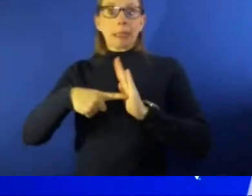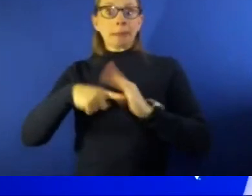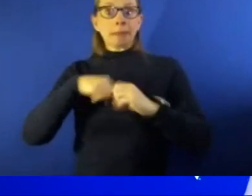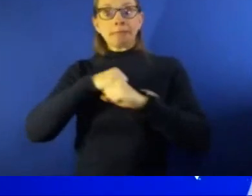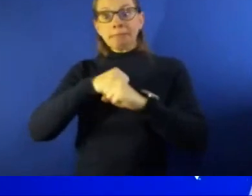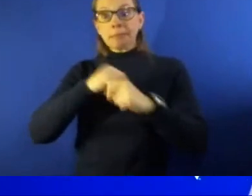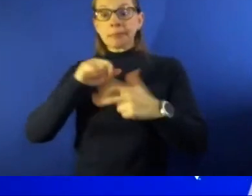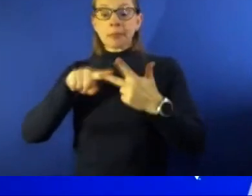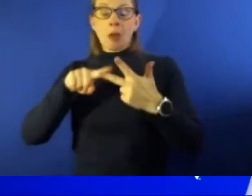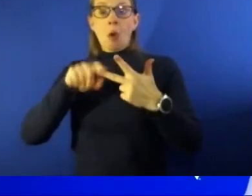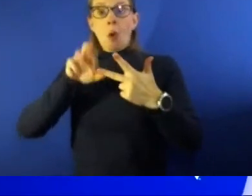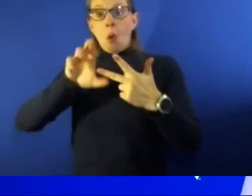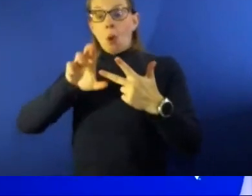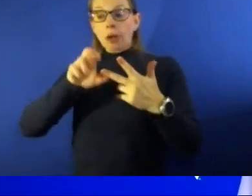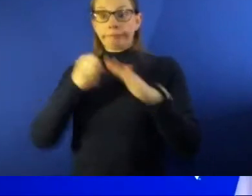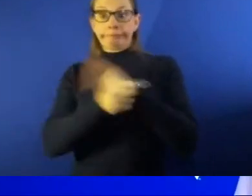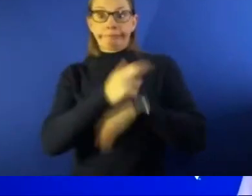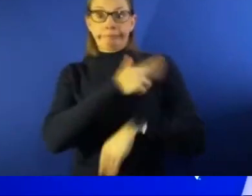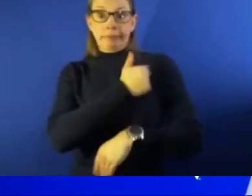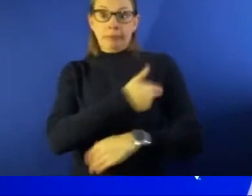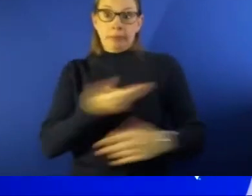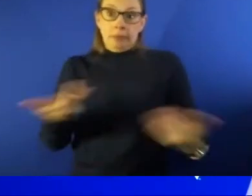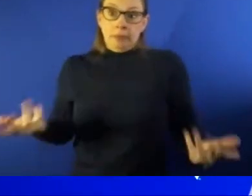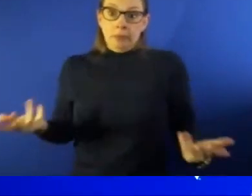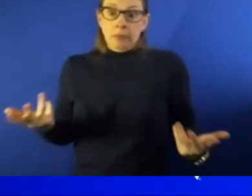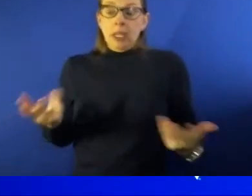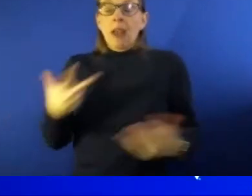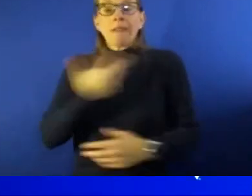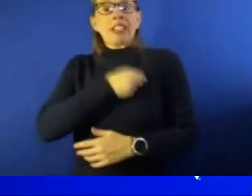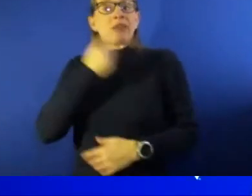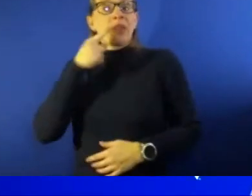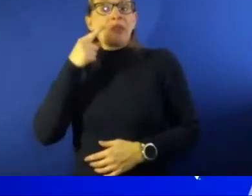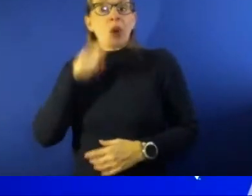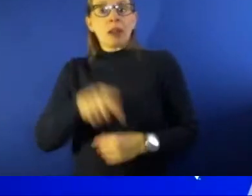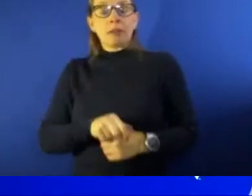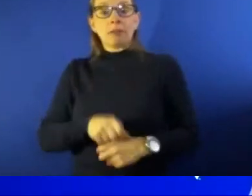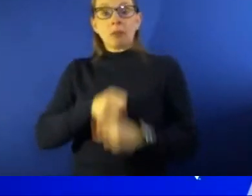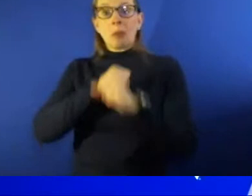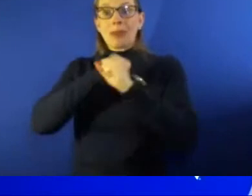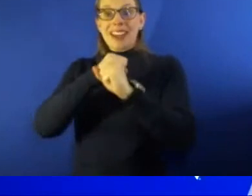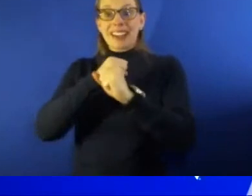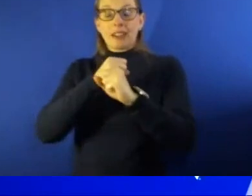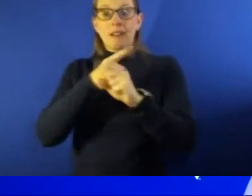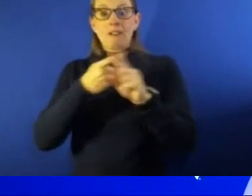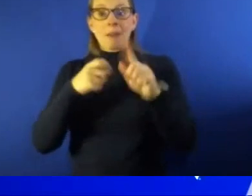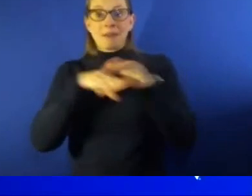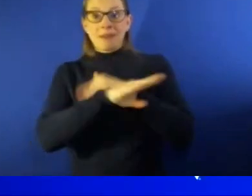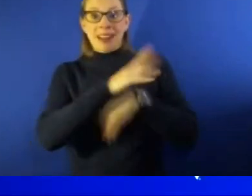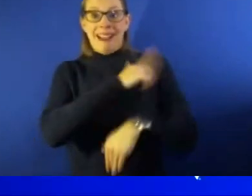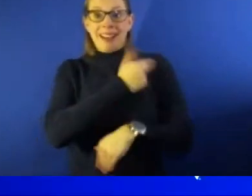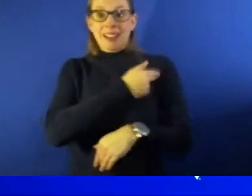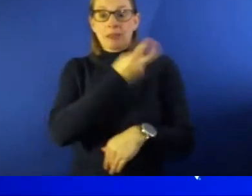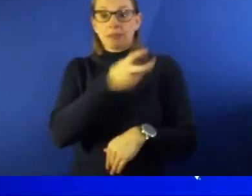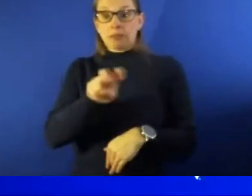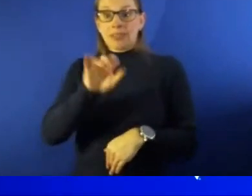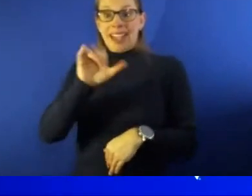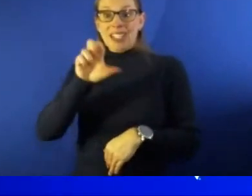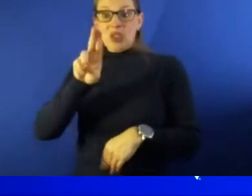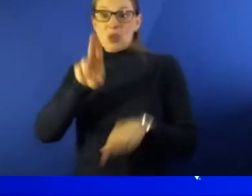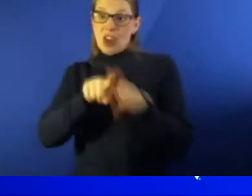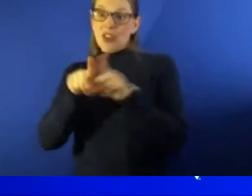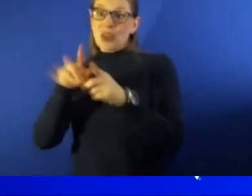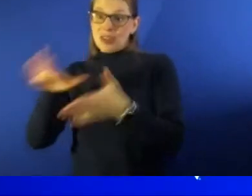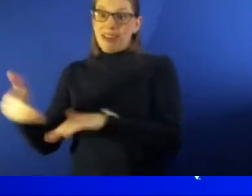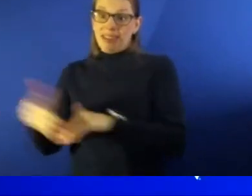from going to the hospital? And what these vaccines are for is protect you from going to the hospital and going to the ICU and dying. And so I think when we talk about